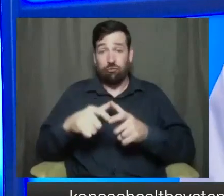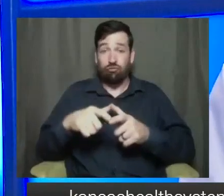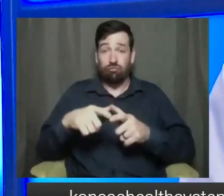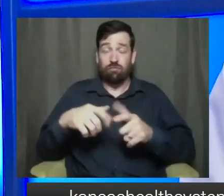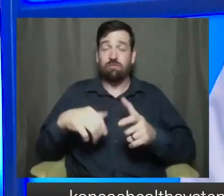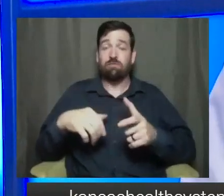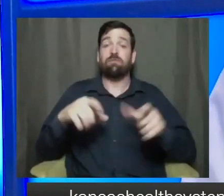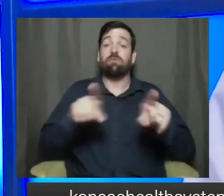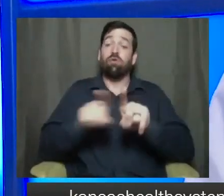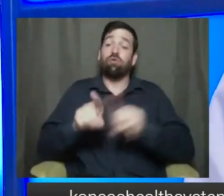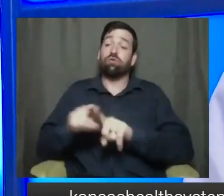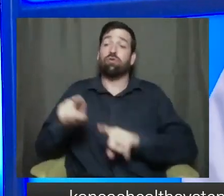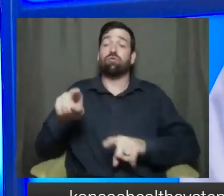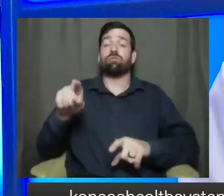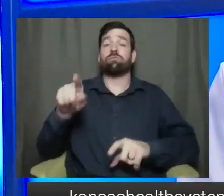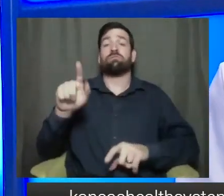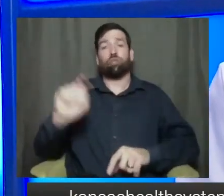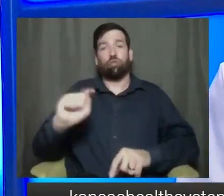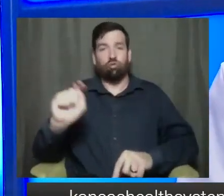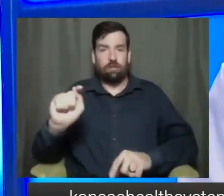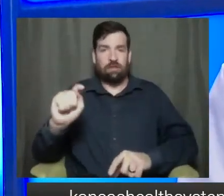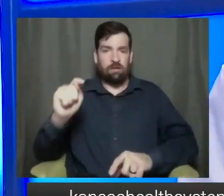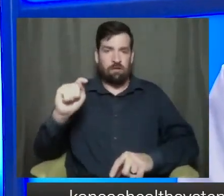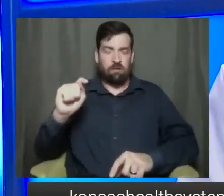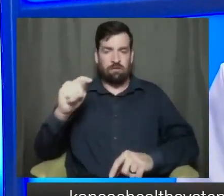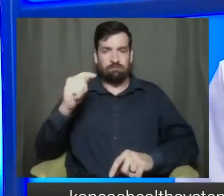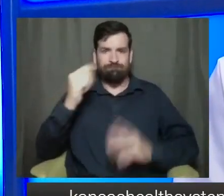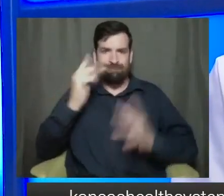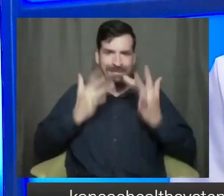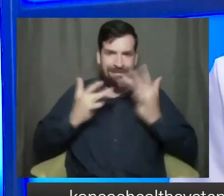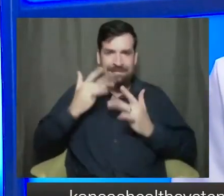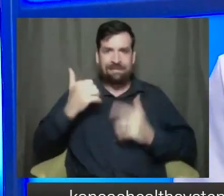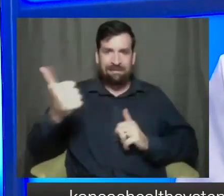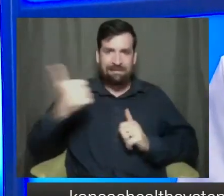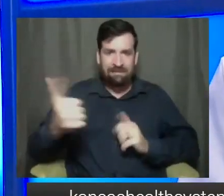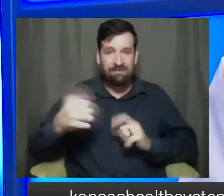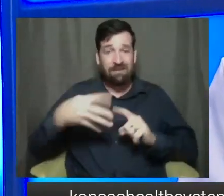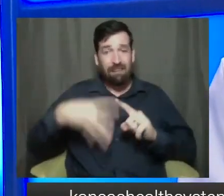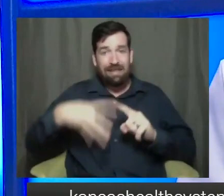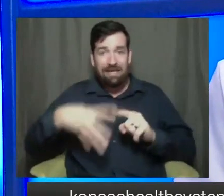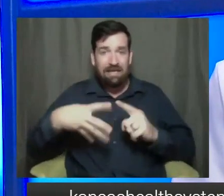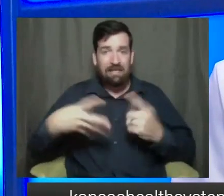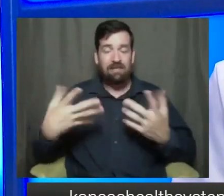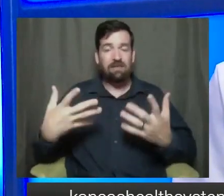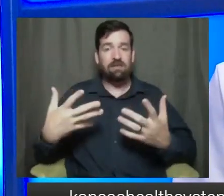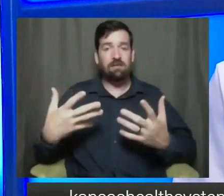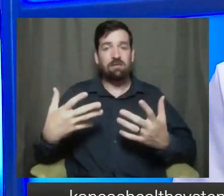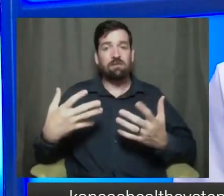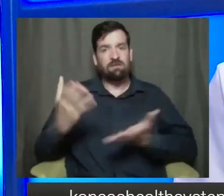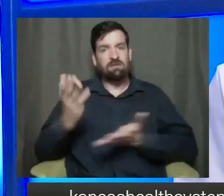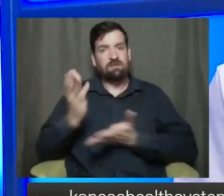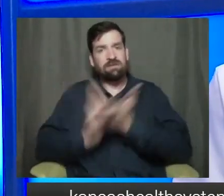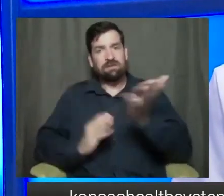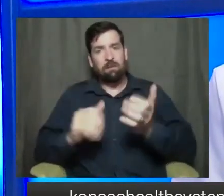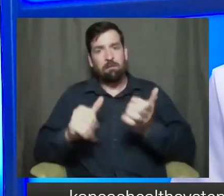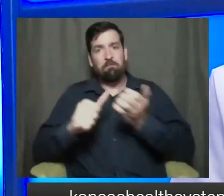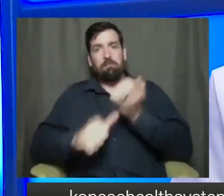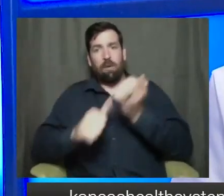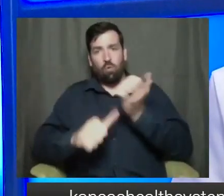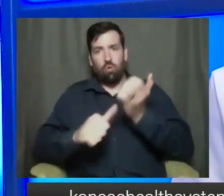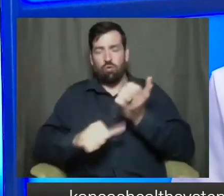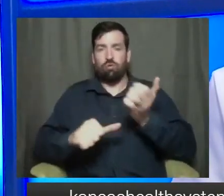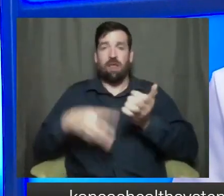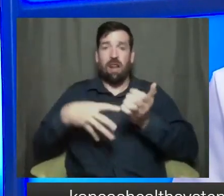urinary symptoms, urinary urgency, frequency, leaking urine, and some bowel symptoms, leaking stool or